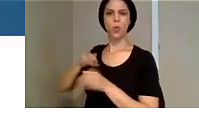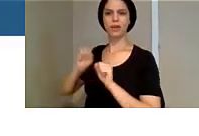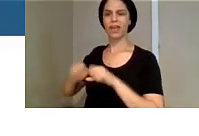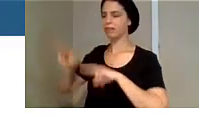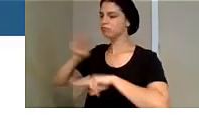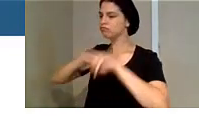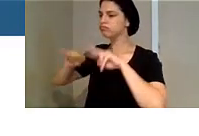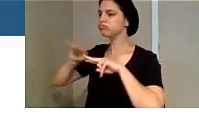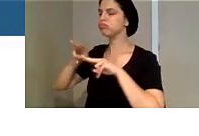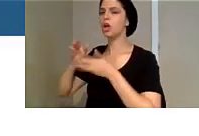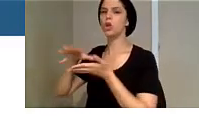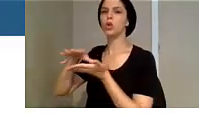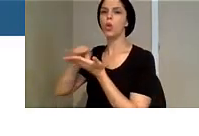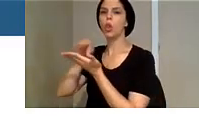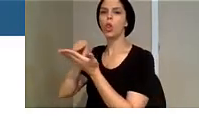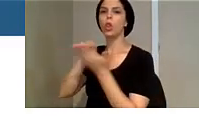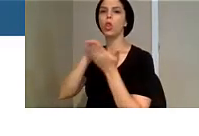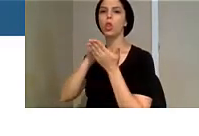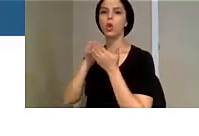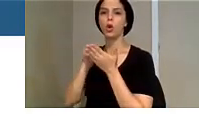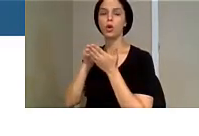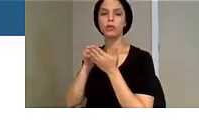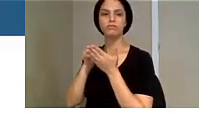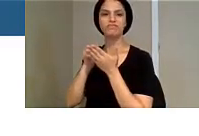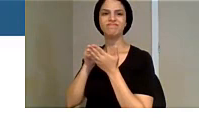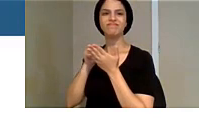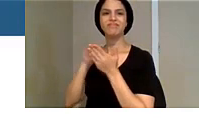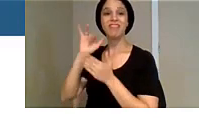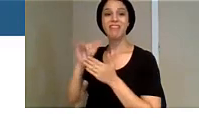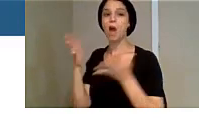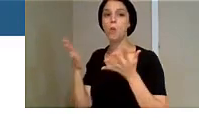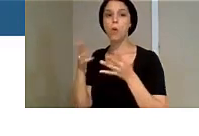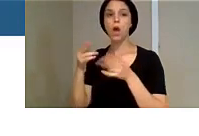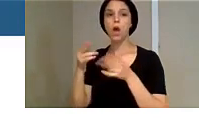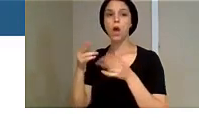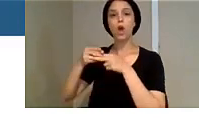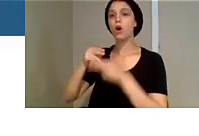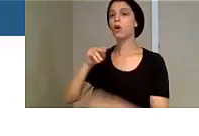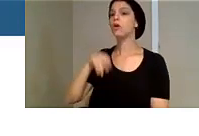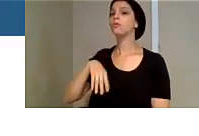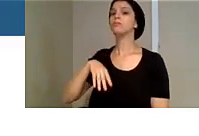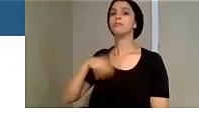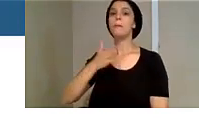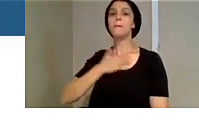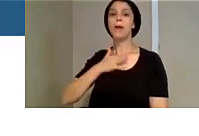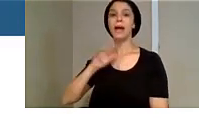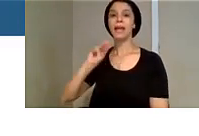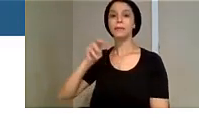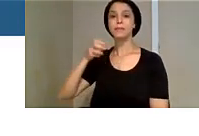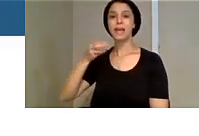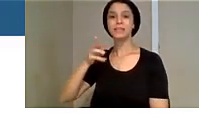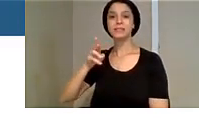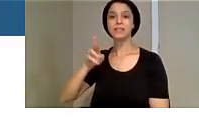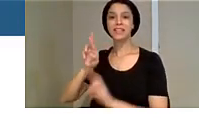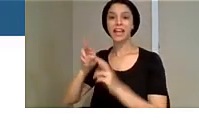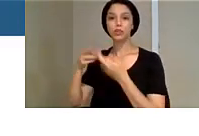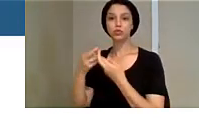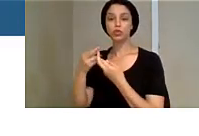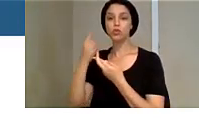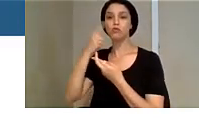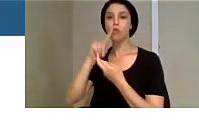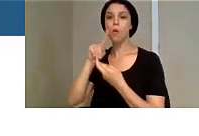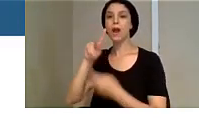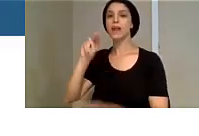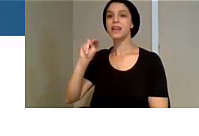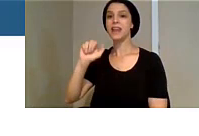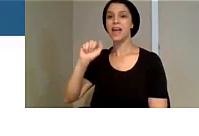sense. And that is myMCPS Classroom for navigation purposes. And then also that digital backpack, which is explaining all